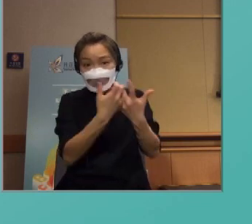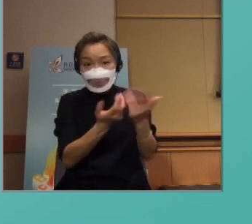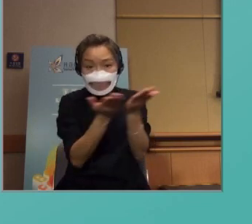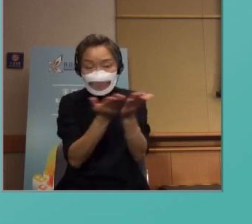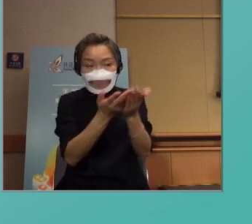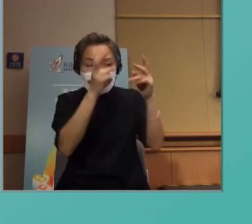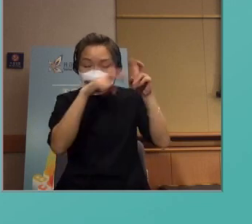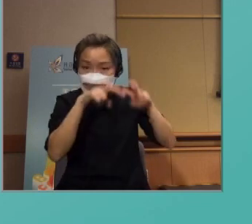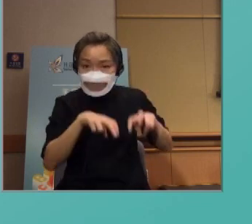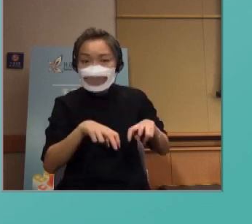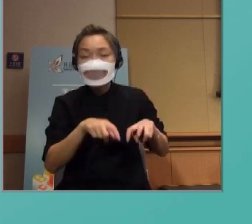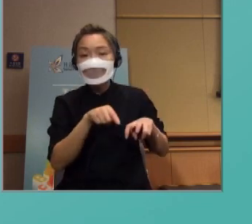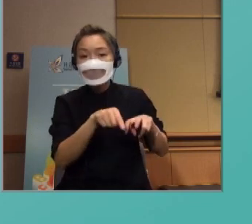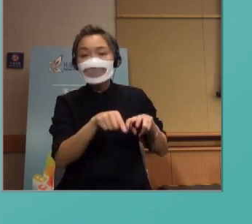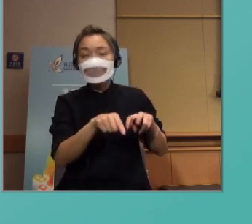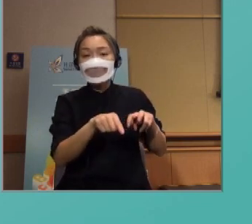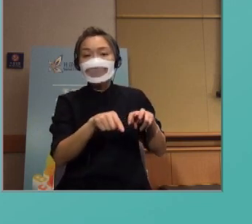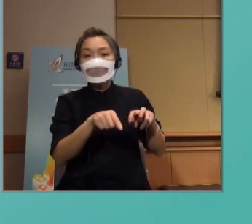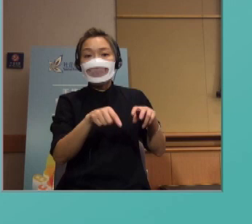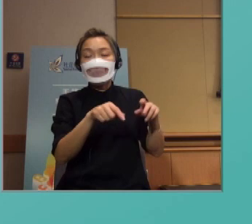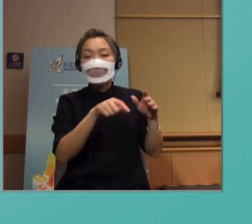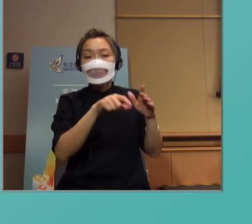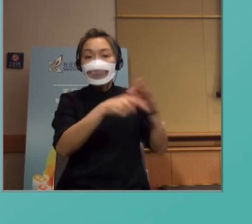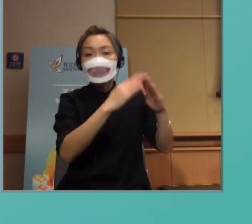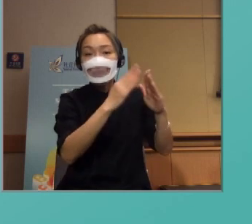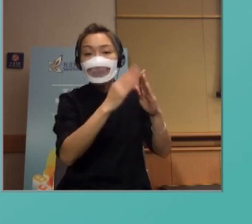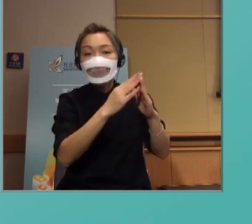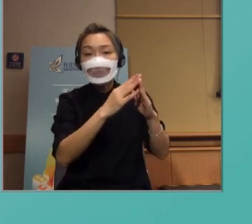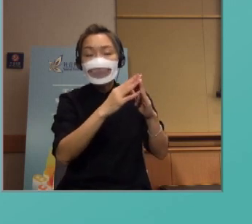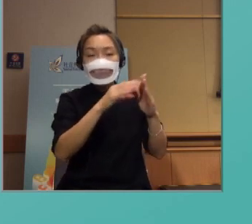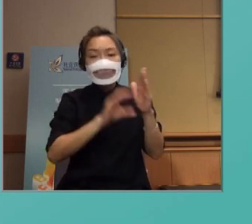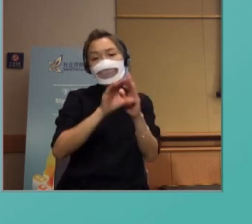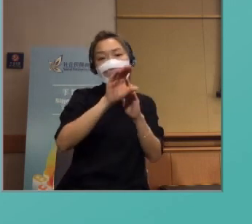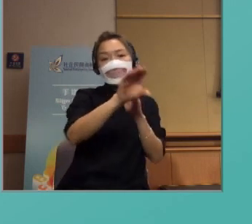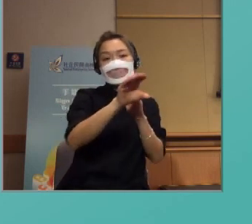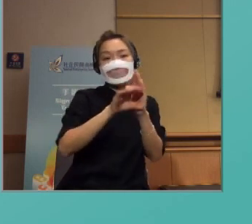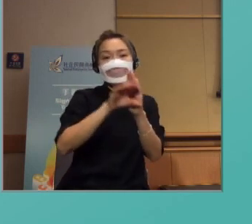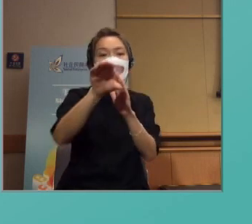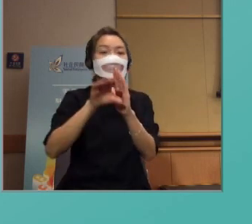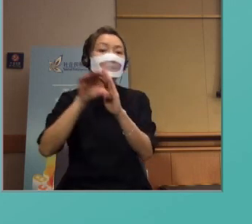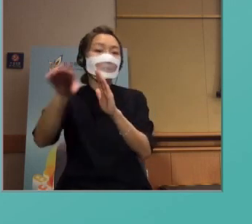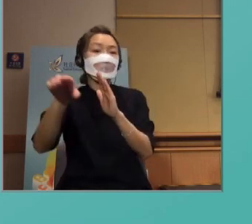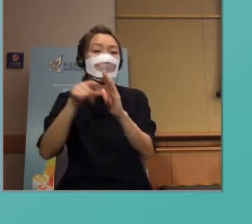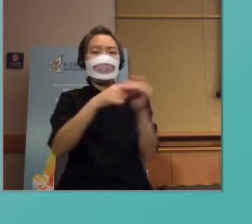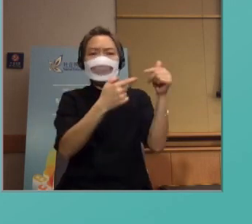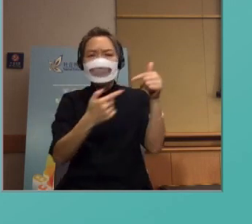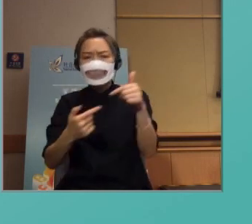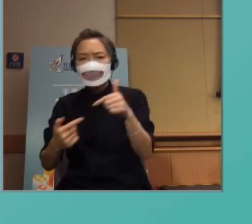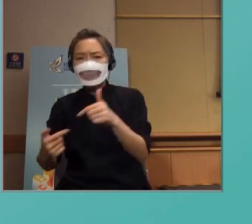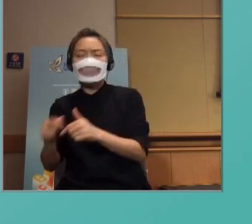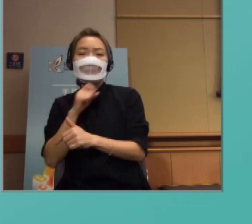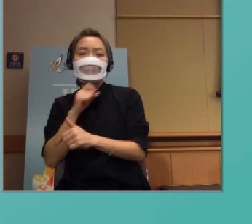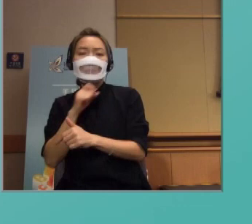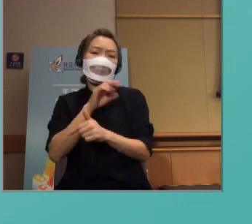Web3 space continues despite the crypto and the NFT winter. So a lot of crimes, and it